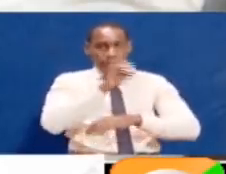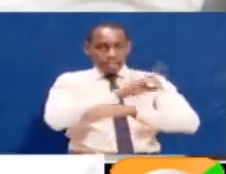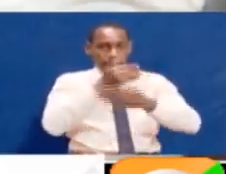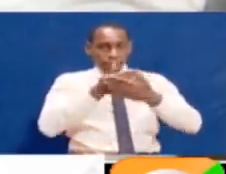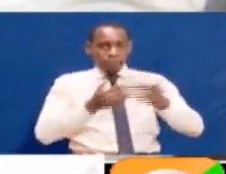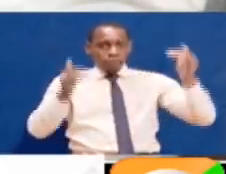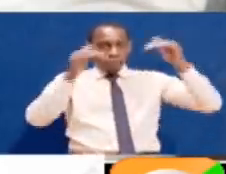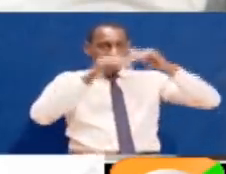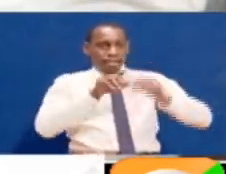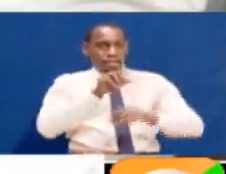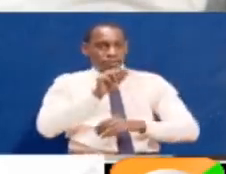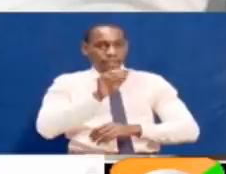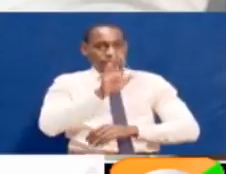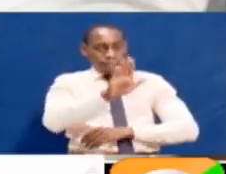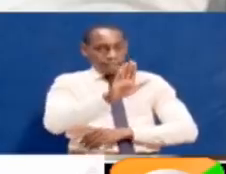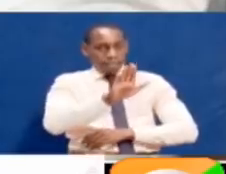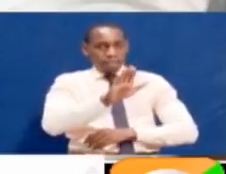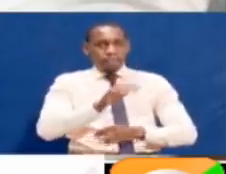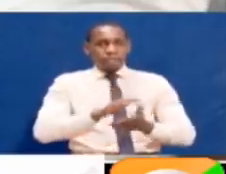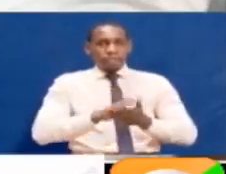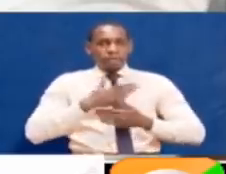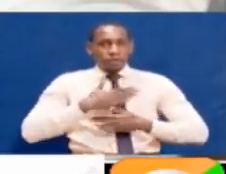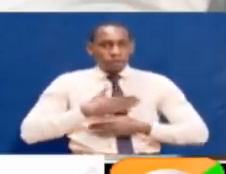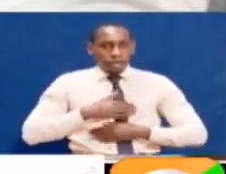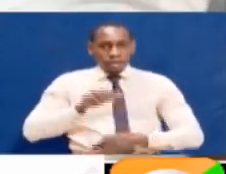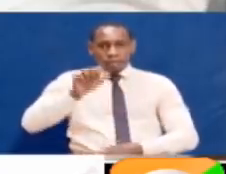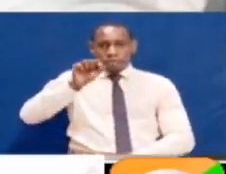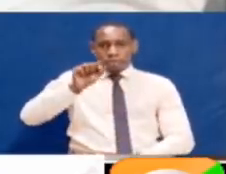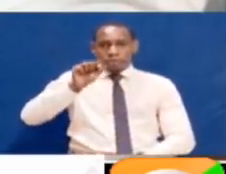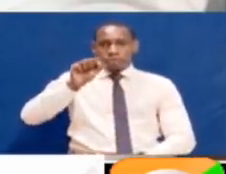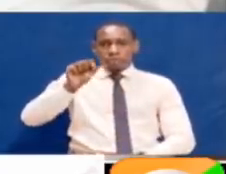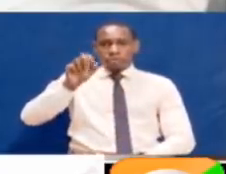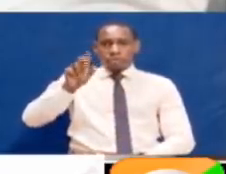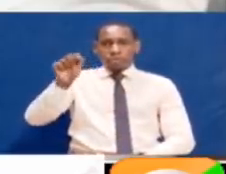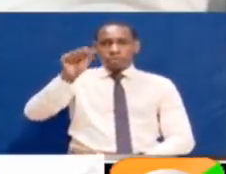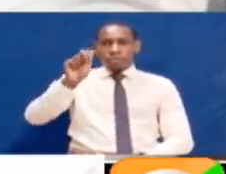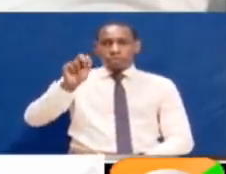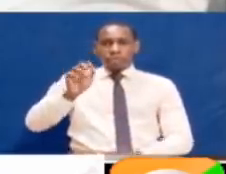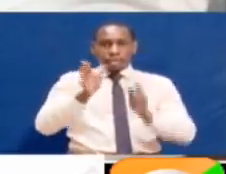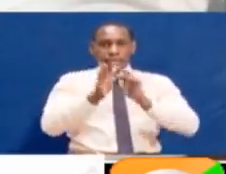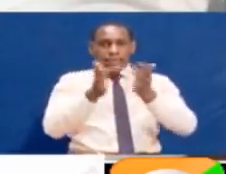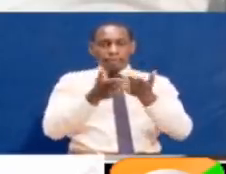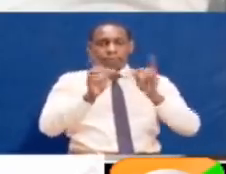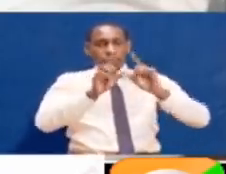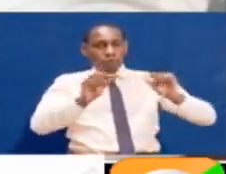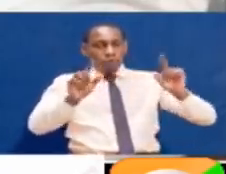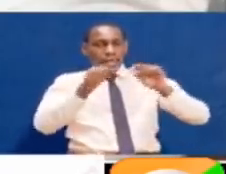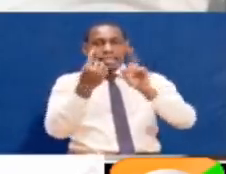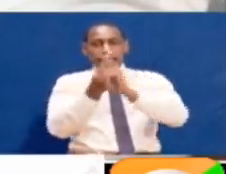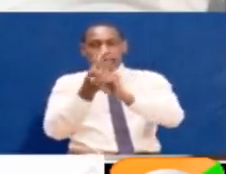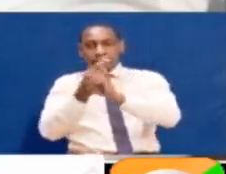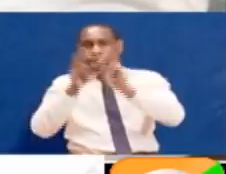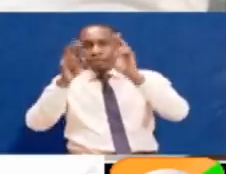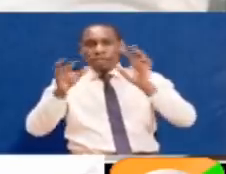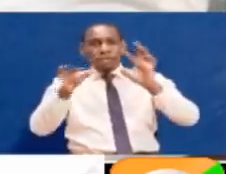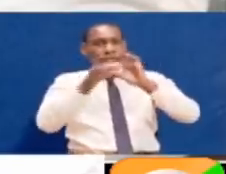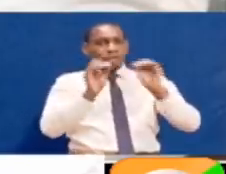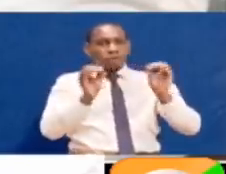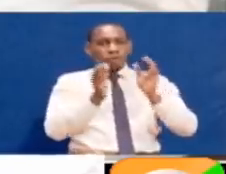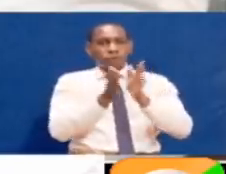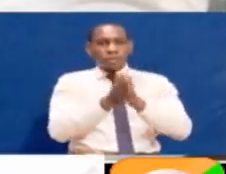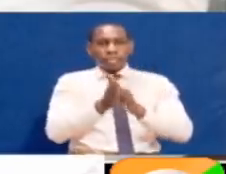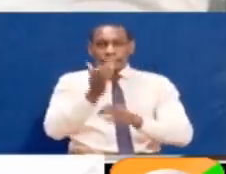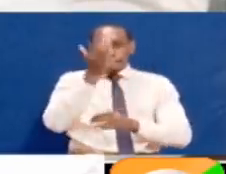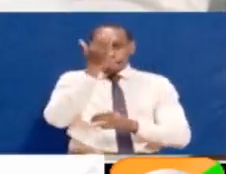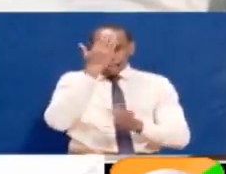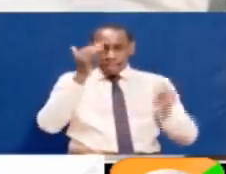before that meeting, on your Twitter handle, on Honorable Susan Kihika's Twitter handle, Bible verses, talking on various issues, had nothing to do with Monday's